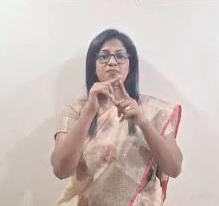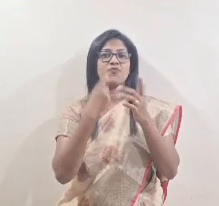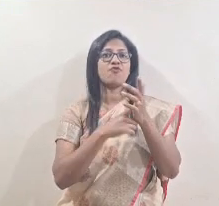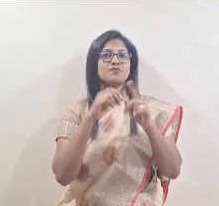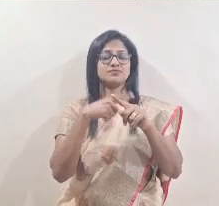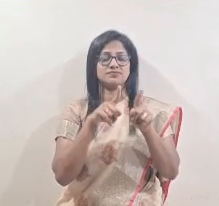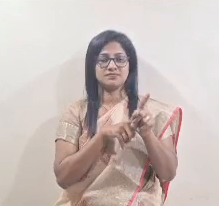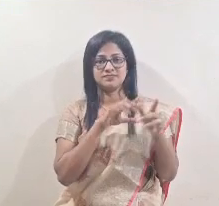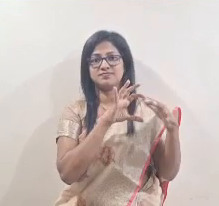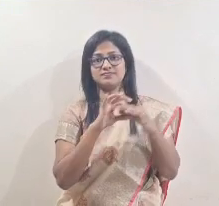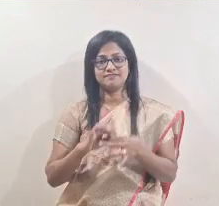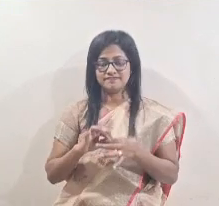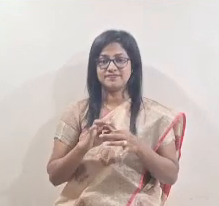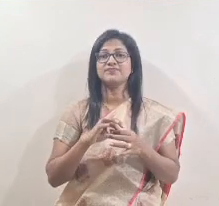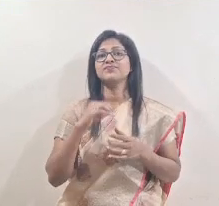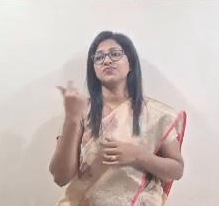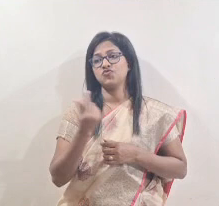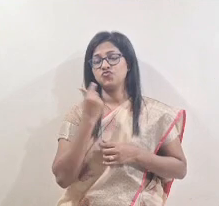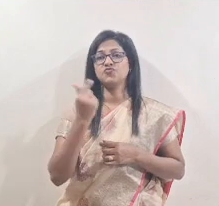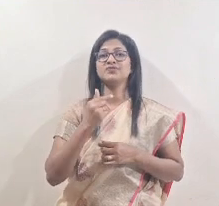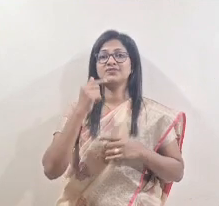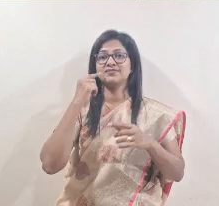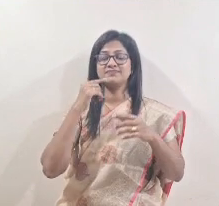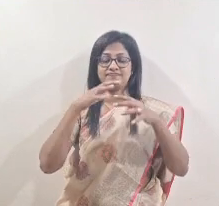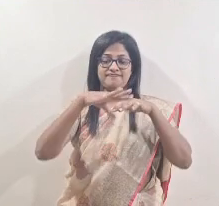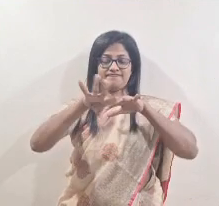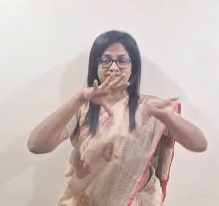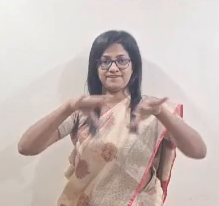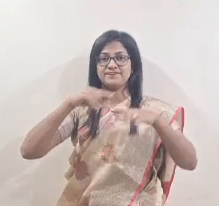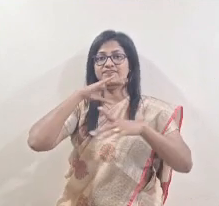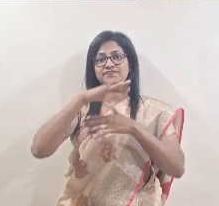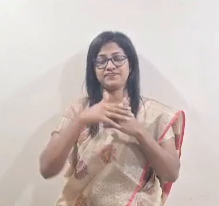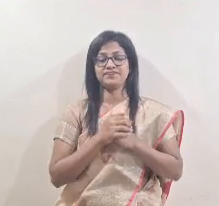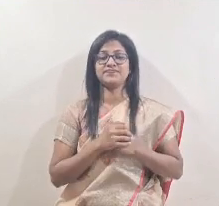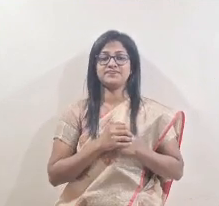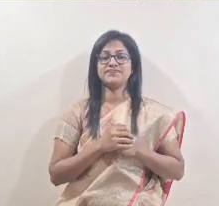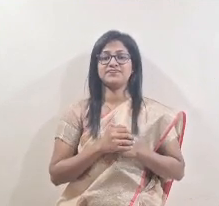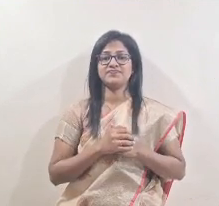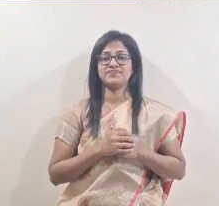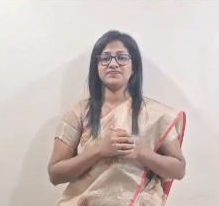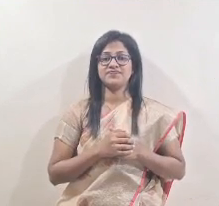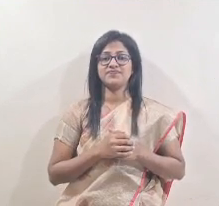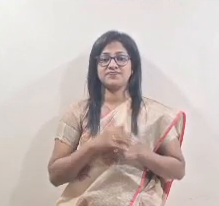as the proxy for disaggregating the emissions. So basically, we